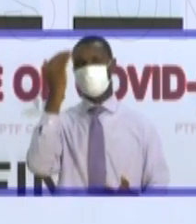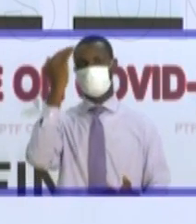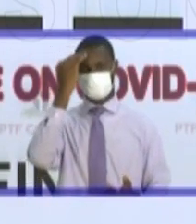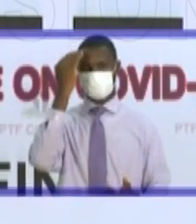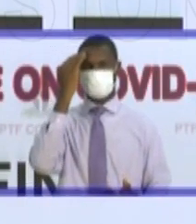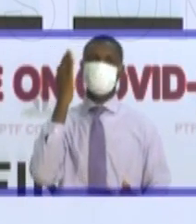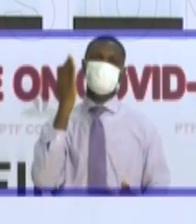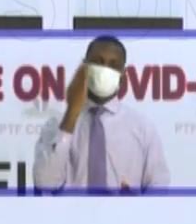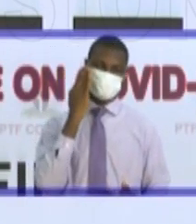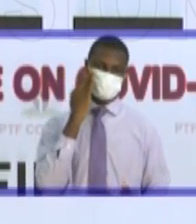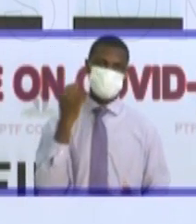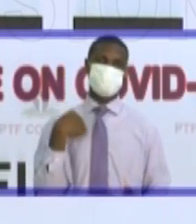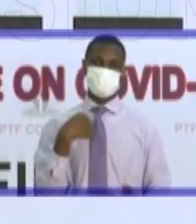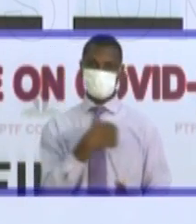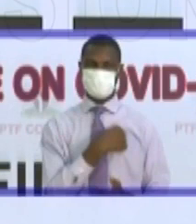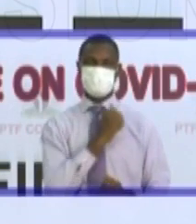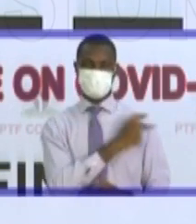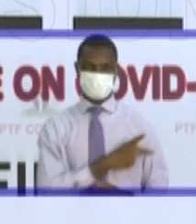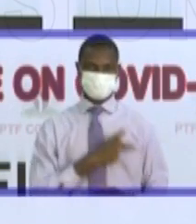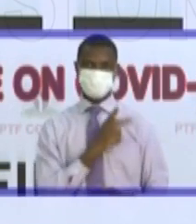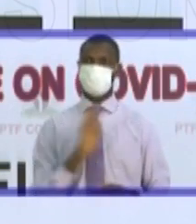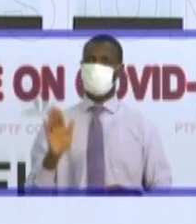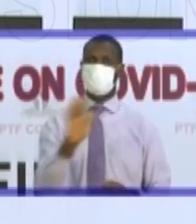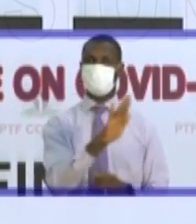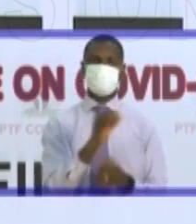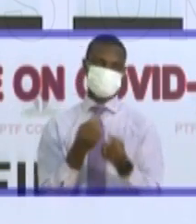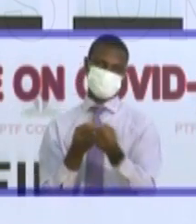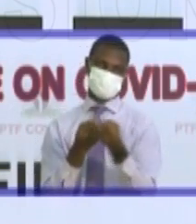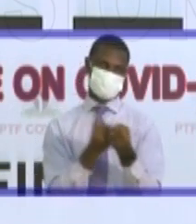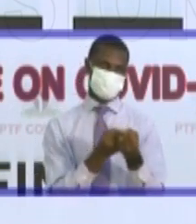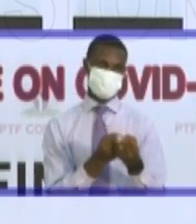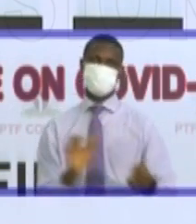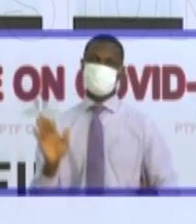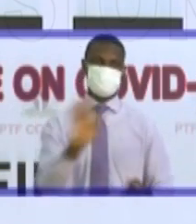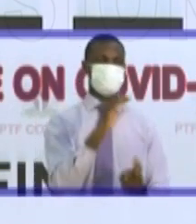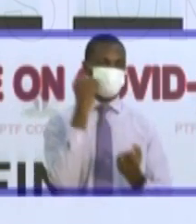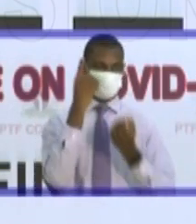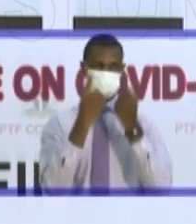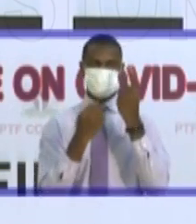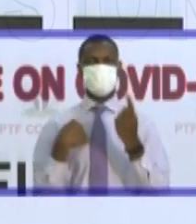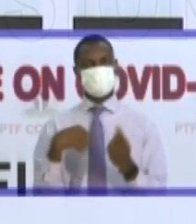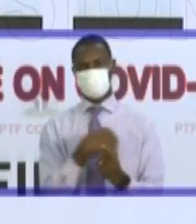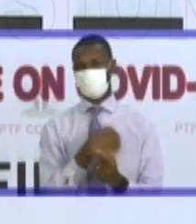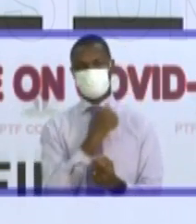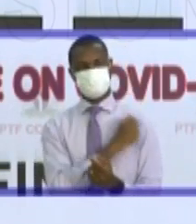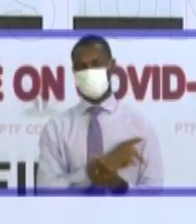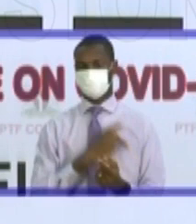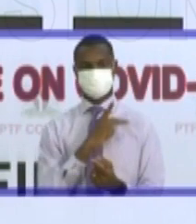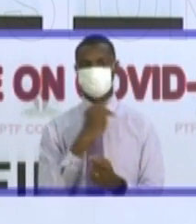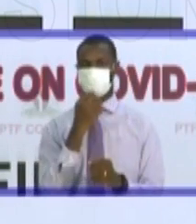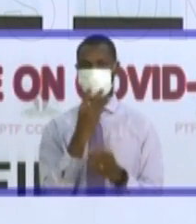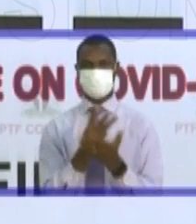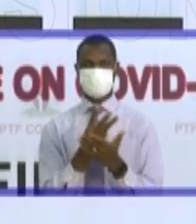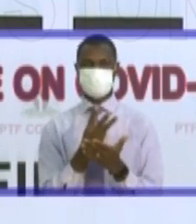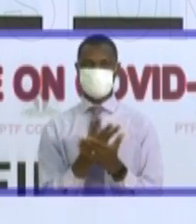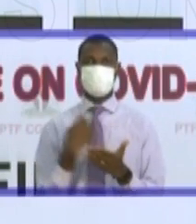and we are grateful for the support we continue to have and the understanding we continue to have with the public. We